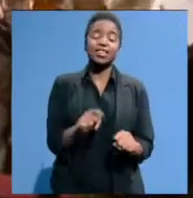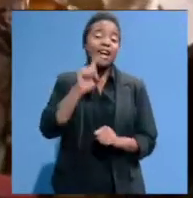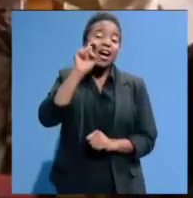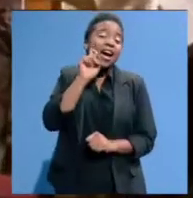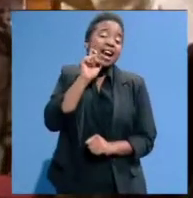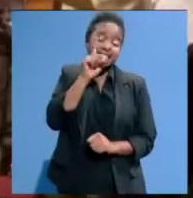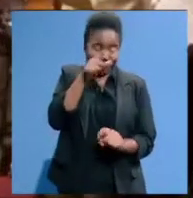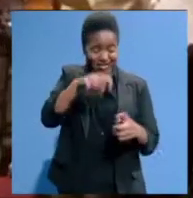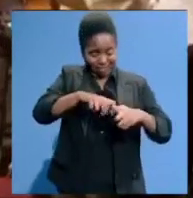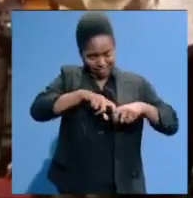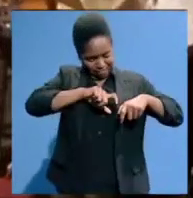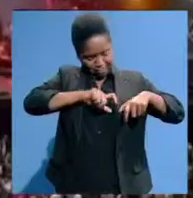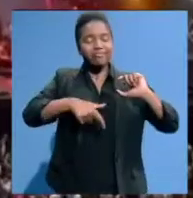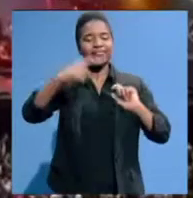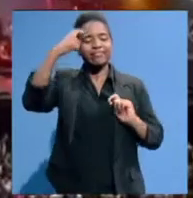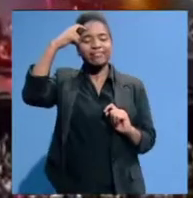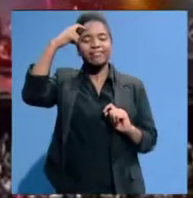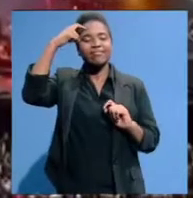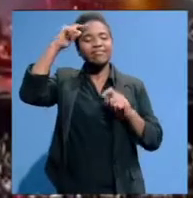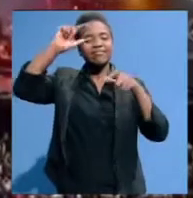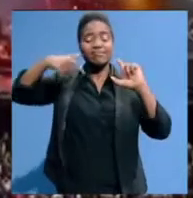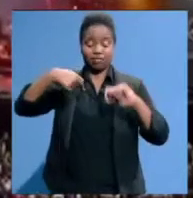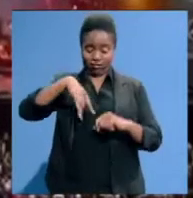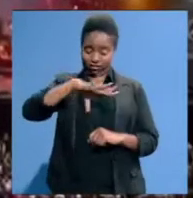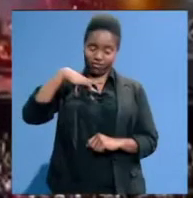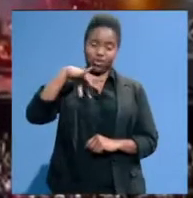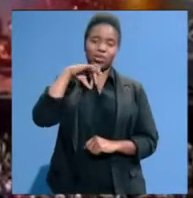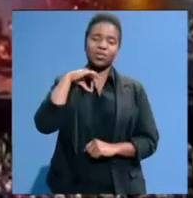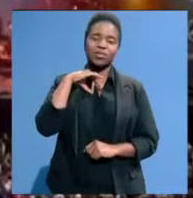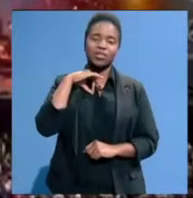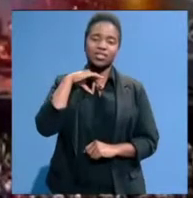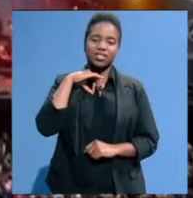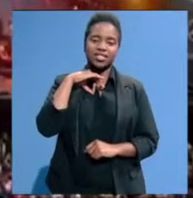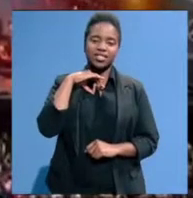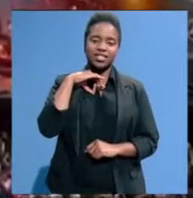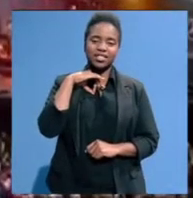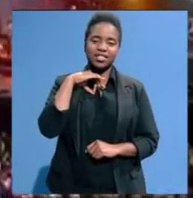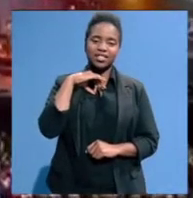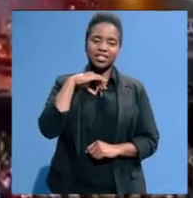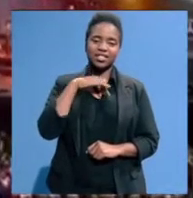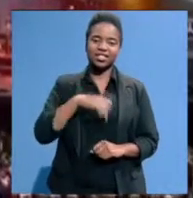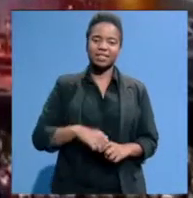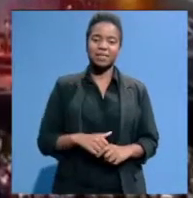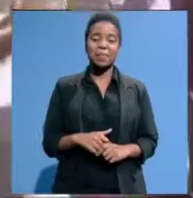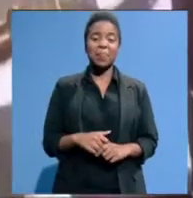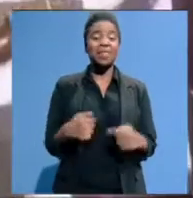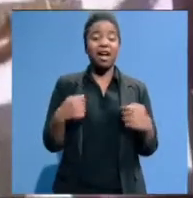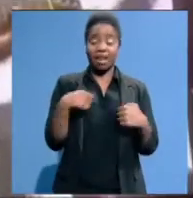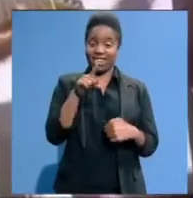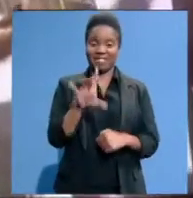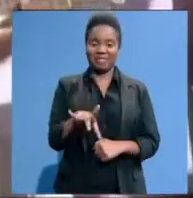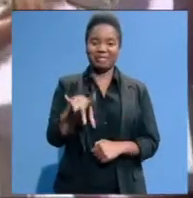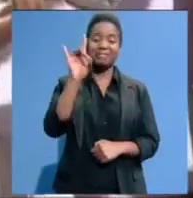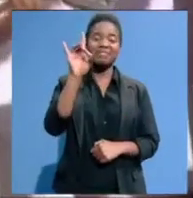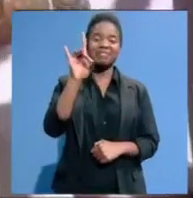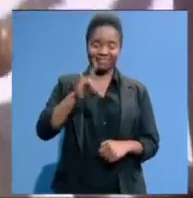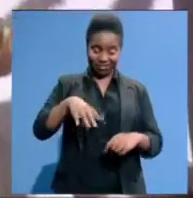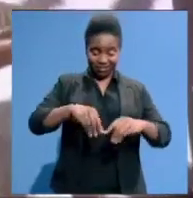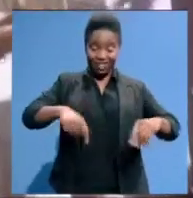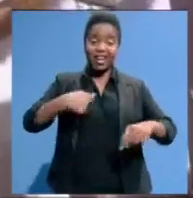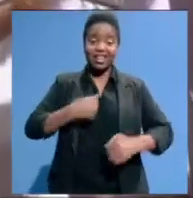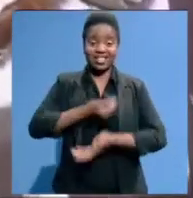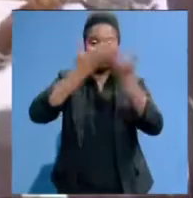of broken minds and souls. I picked up the soil from this unknown